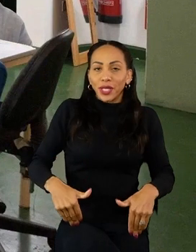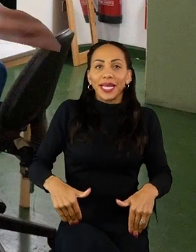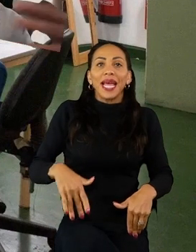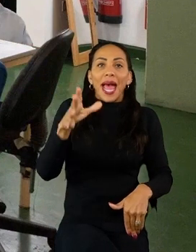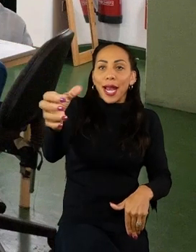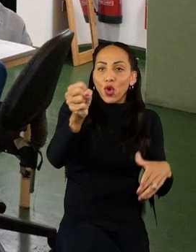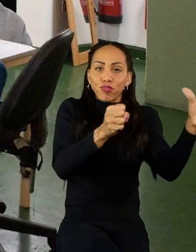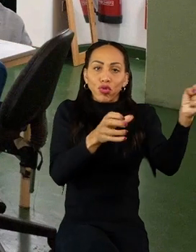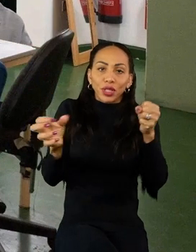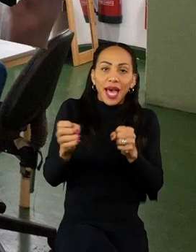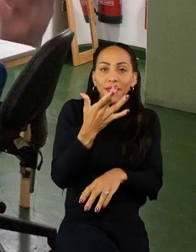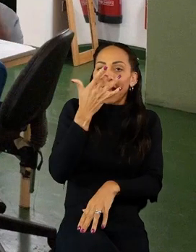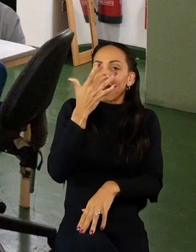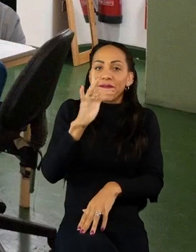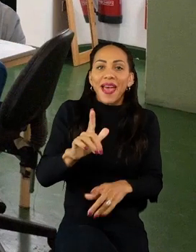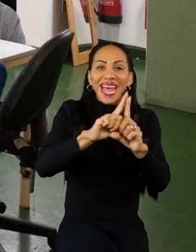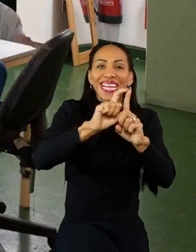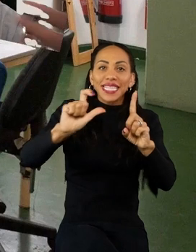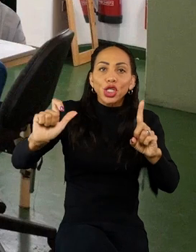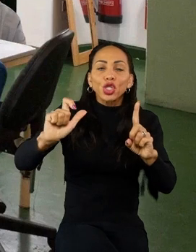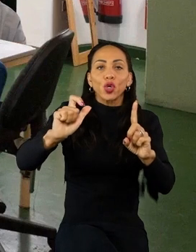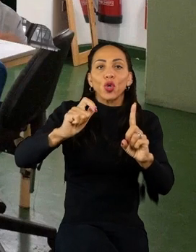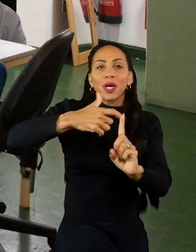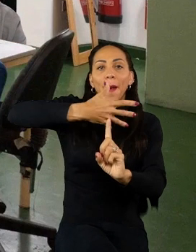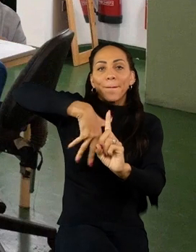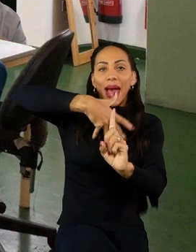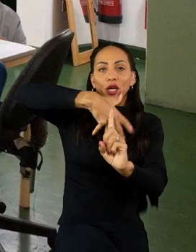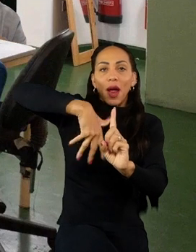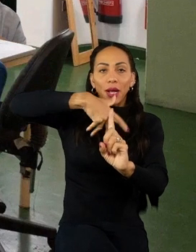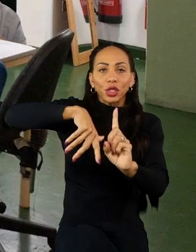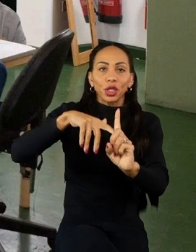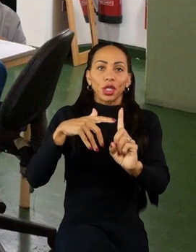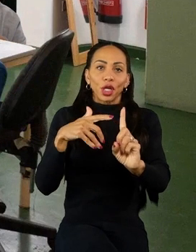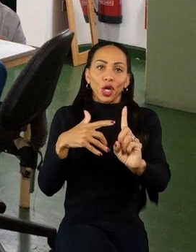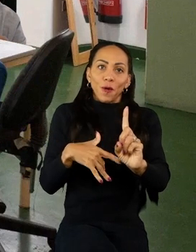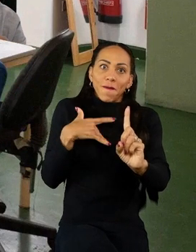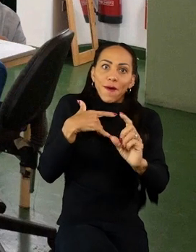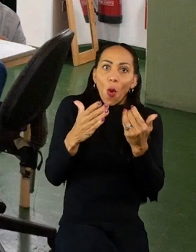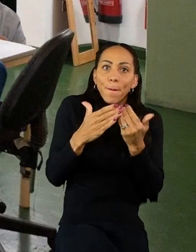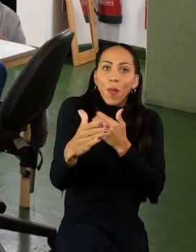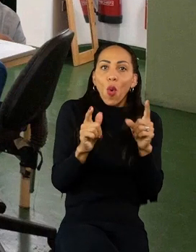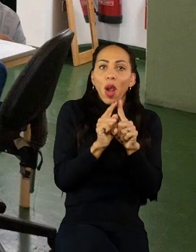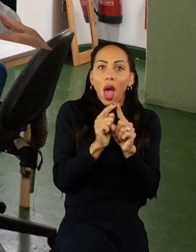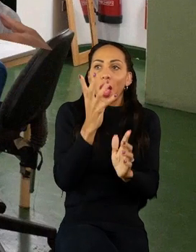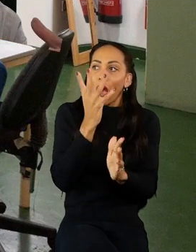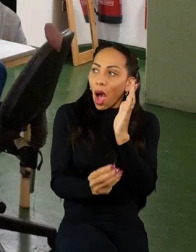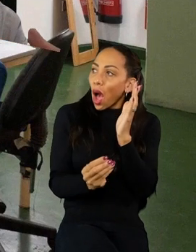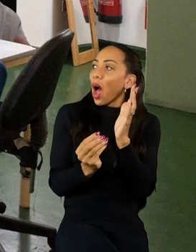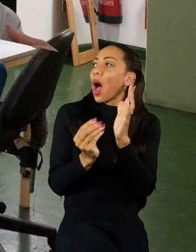brought together within virtual settings and virtual backgrounds and so on. That at least sort of